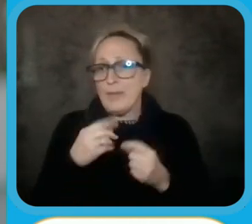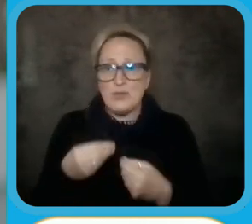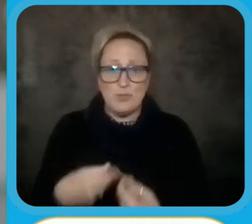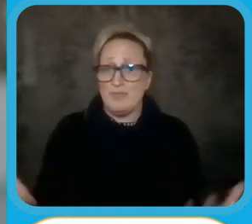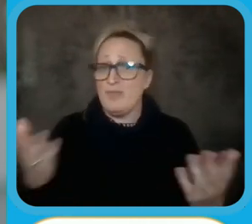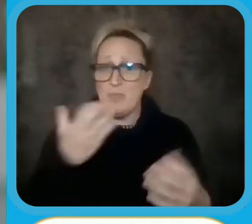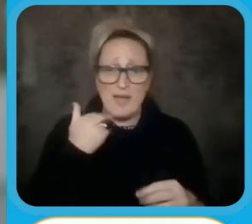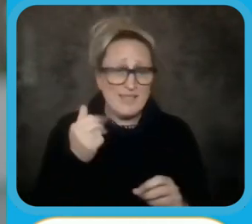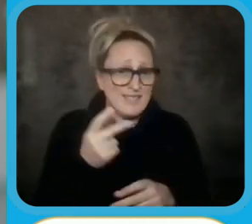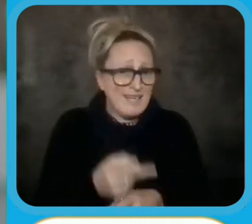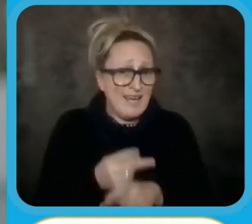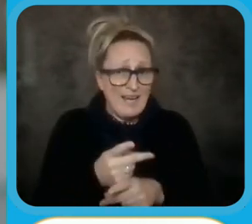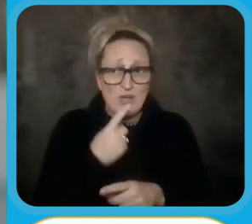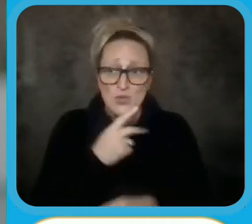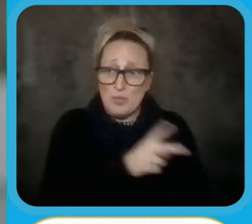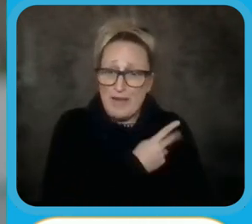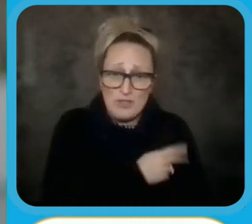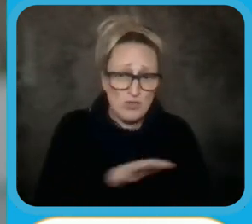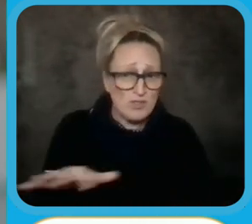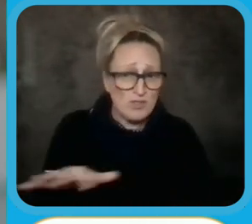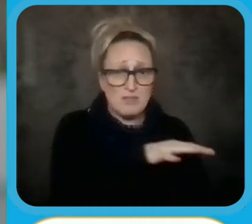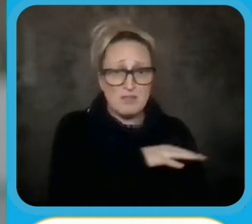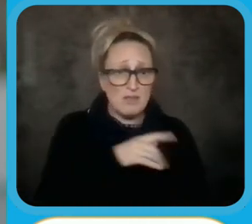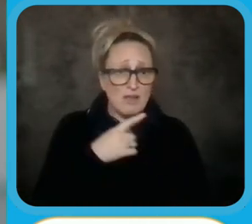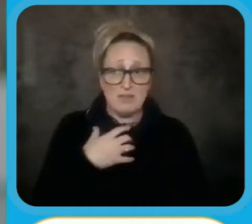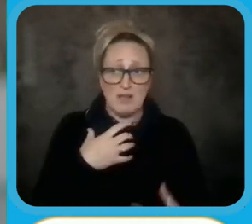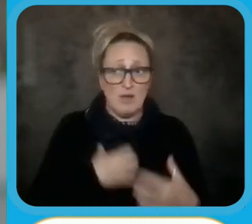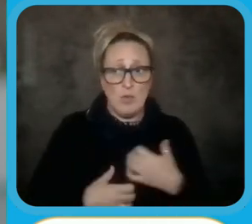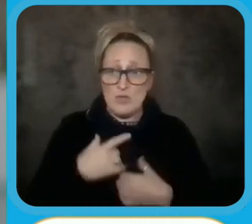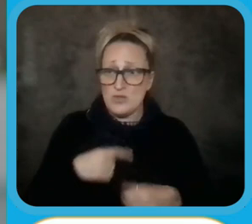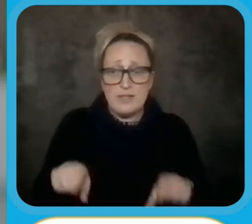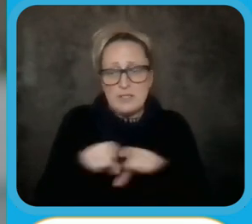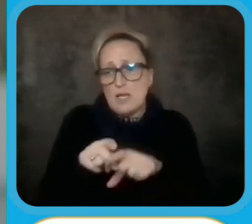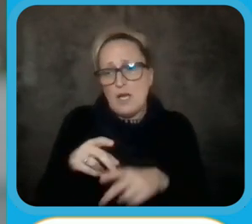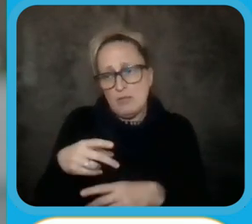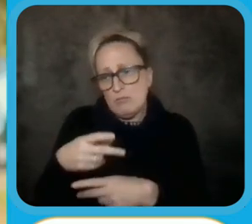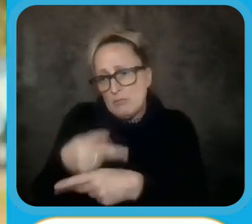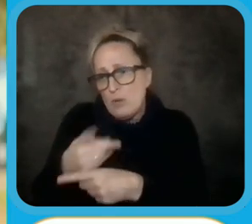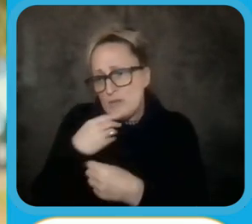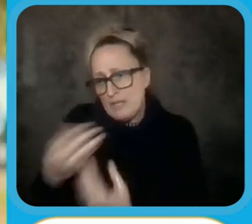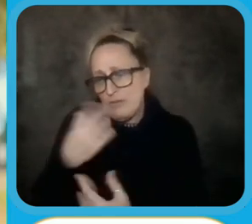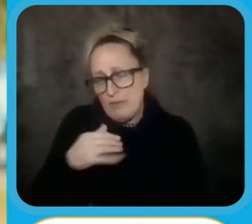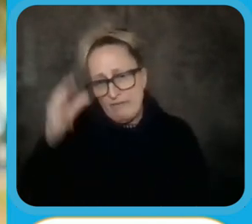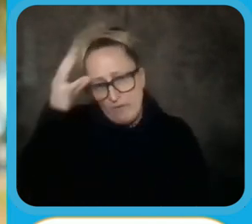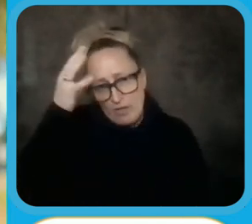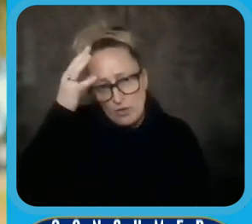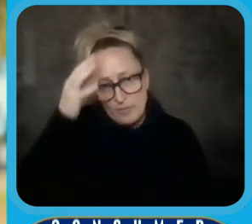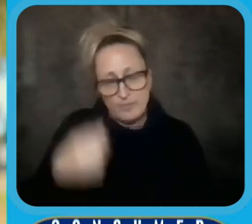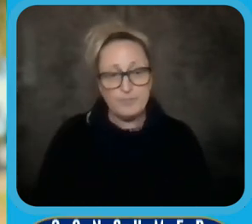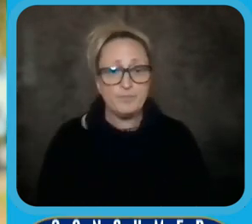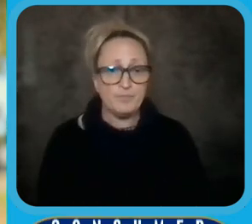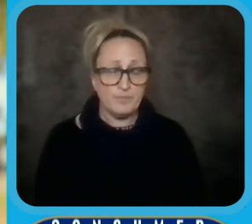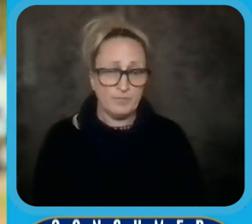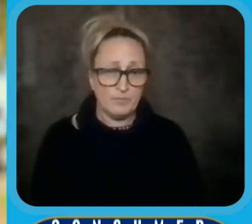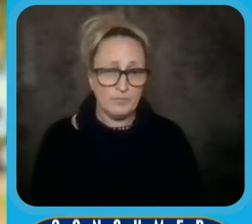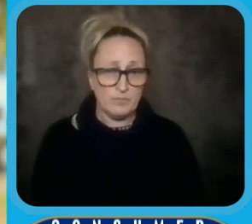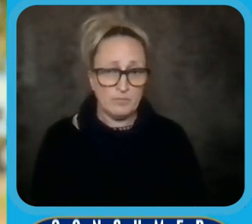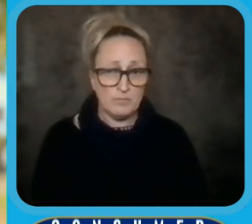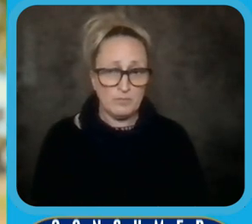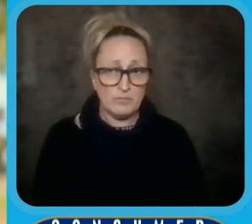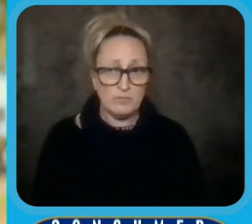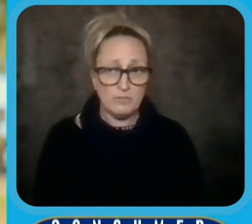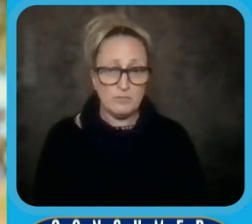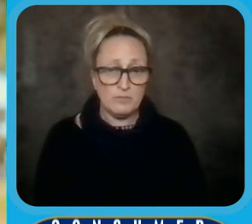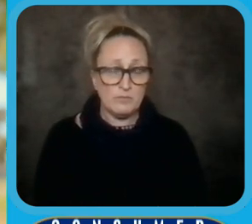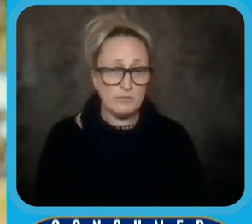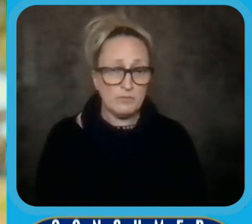care to patients, as I wish that same care was being given to my father. Los millonarios cada vez están haciendo